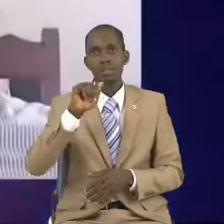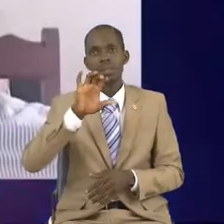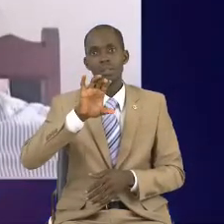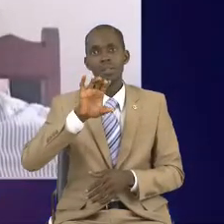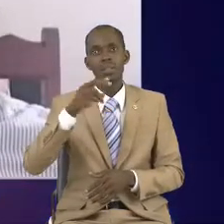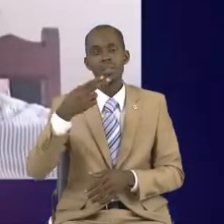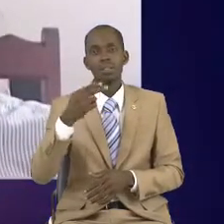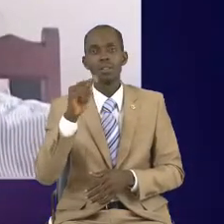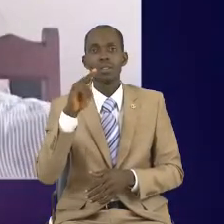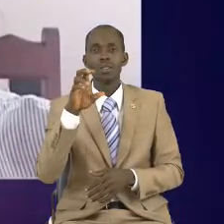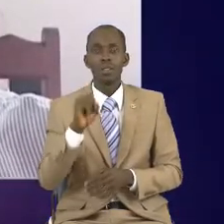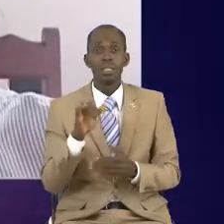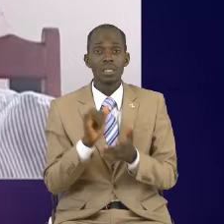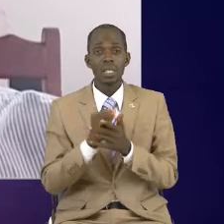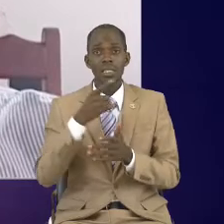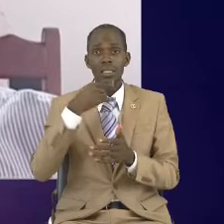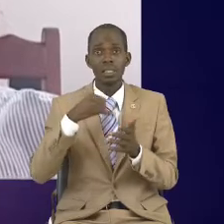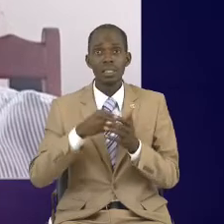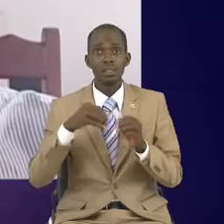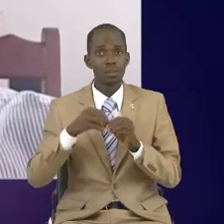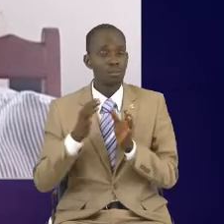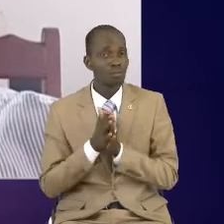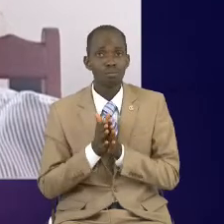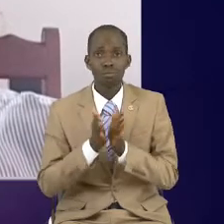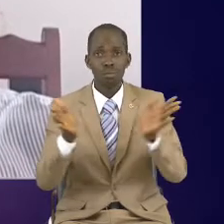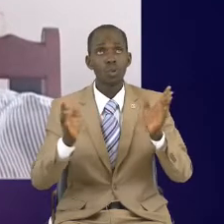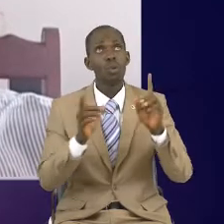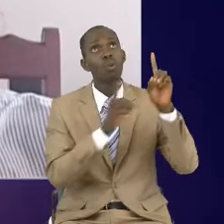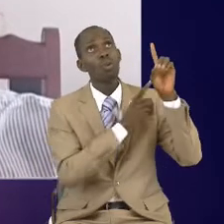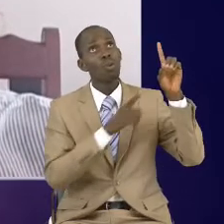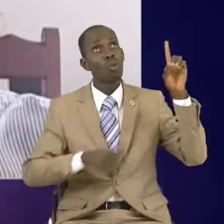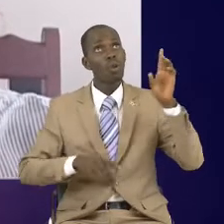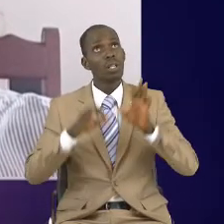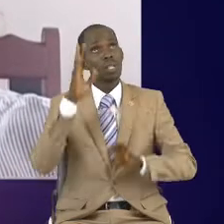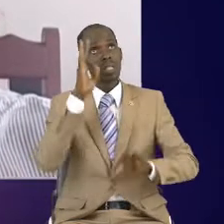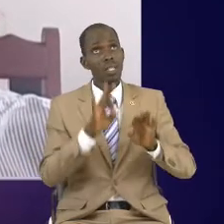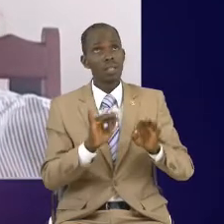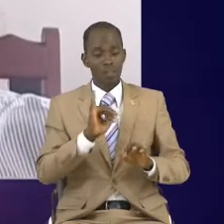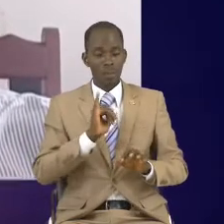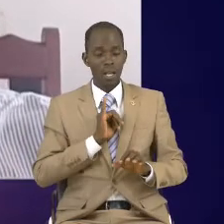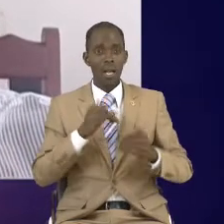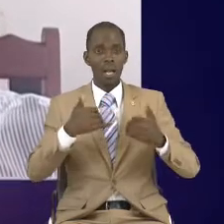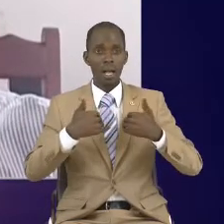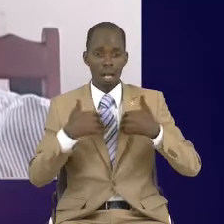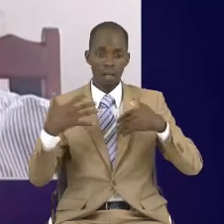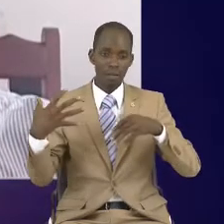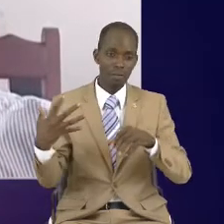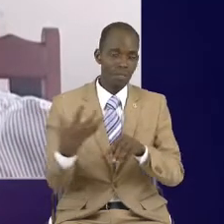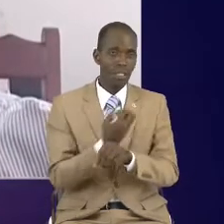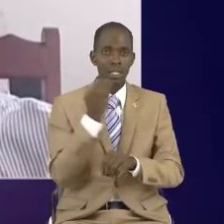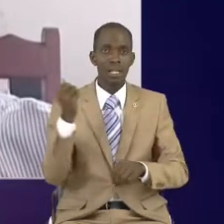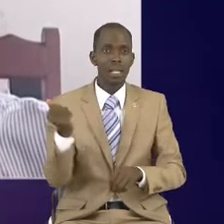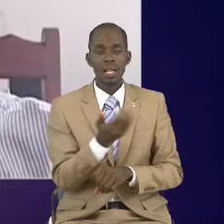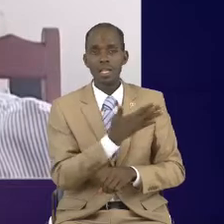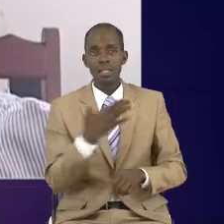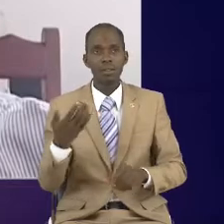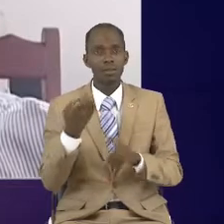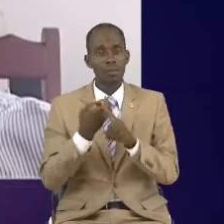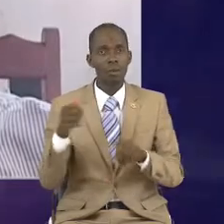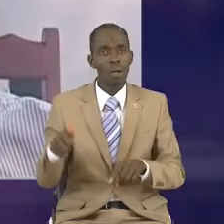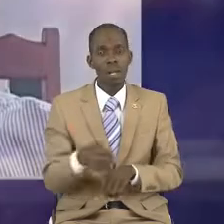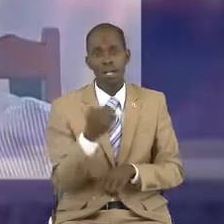lord if i have taken anything from any man by